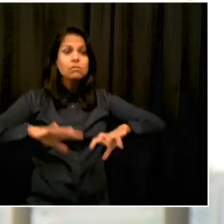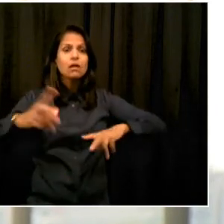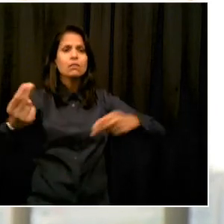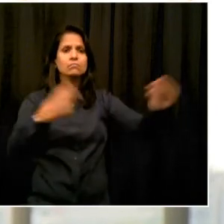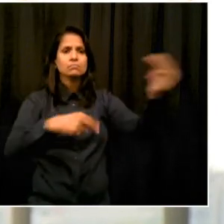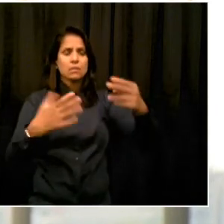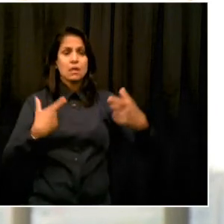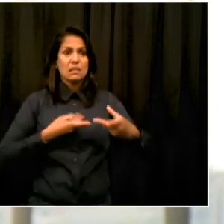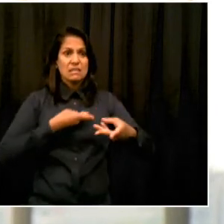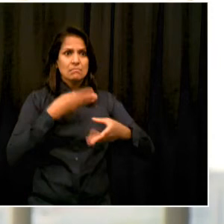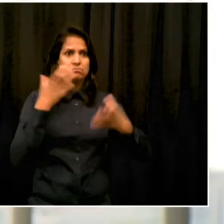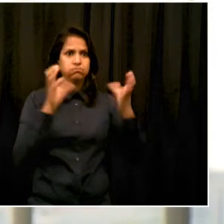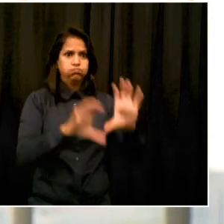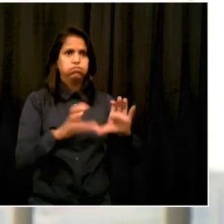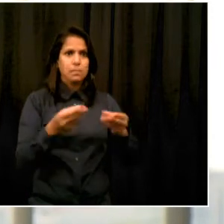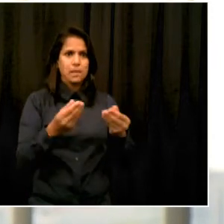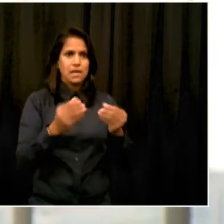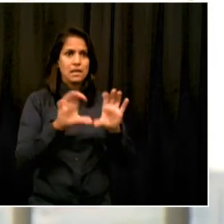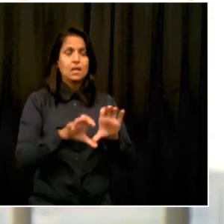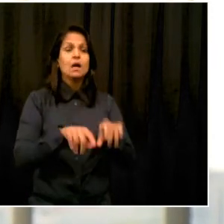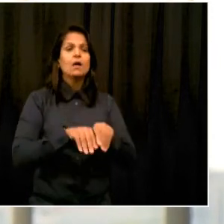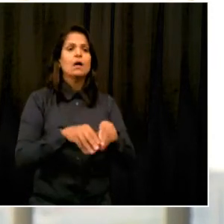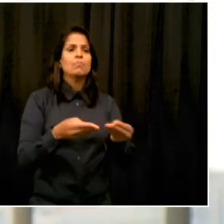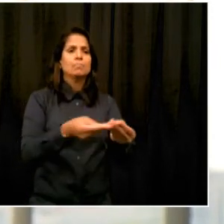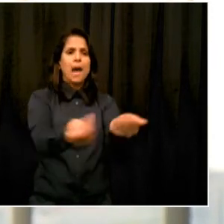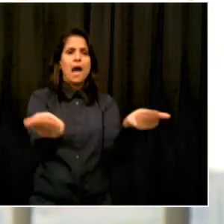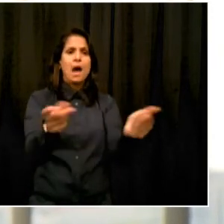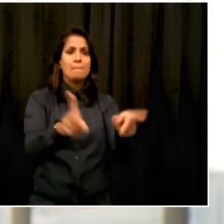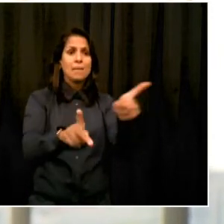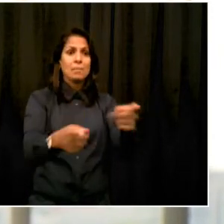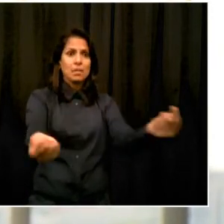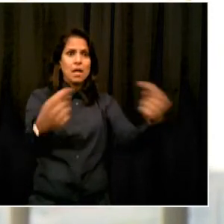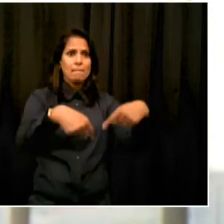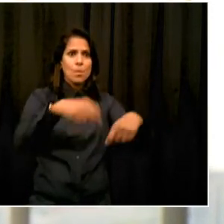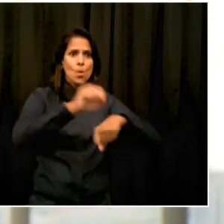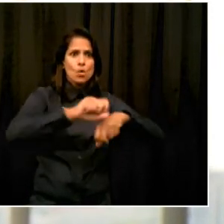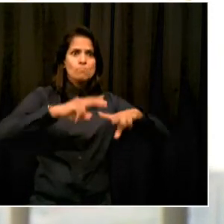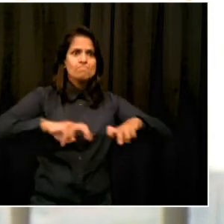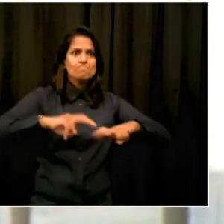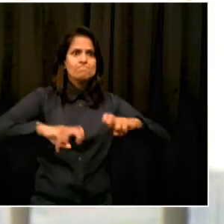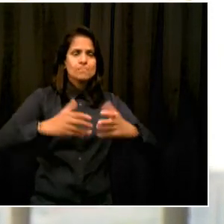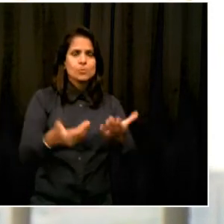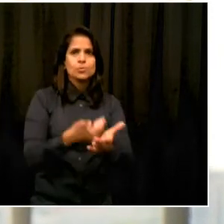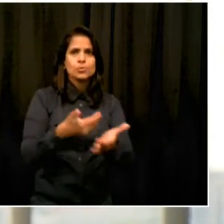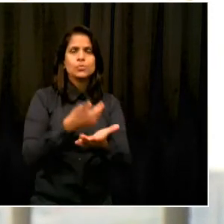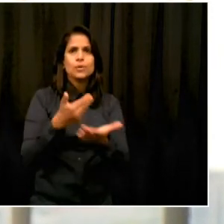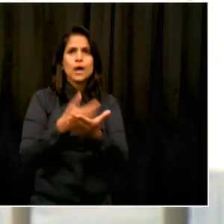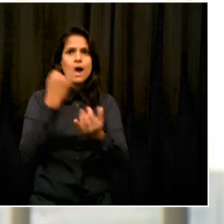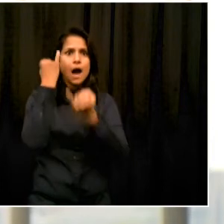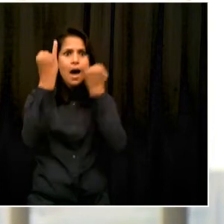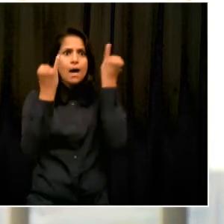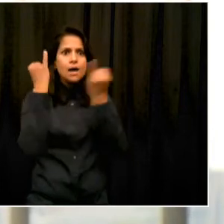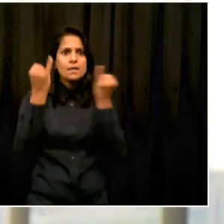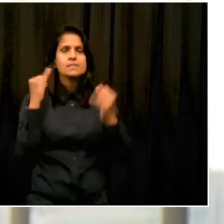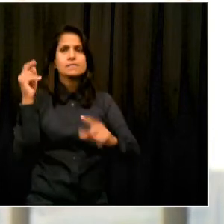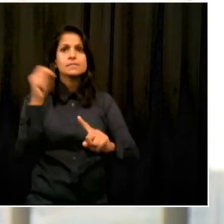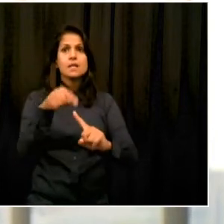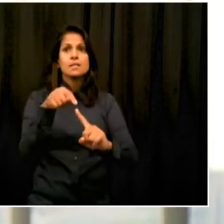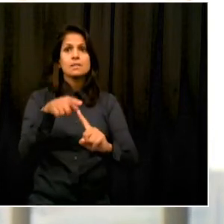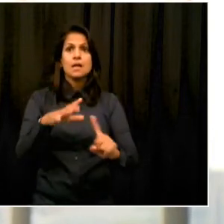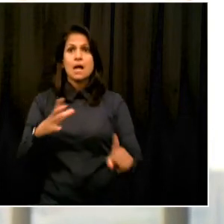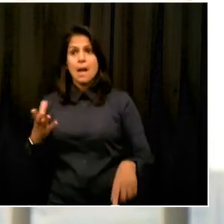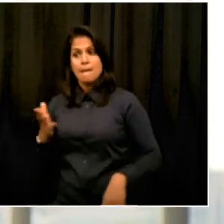government will start to invest deeply in addressing the danger of future pandemics. The academic